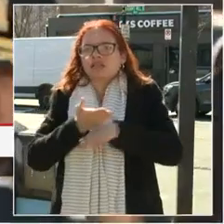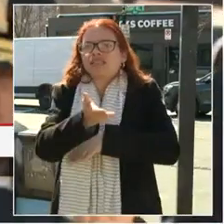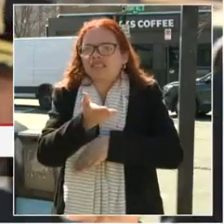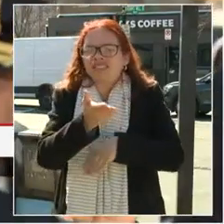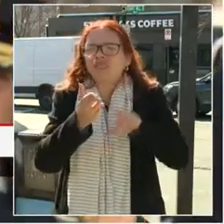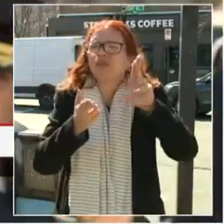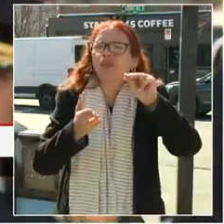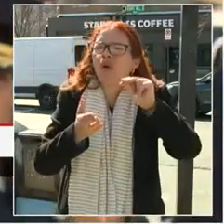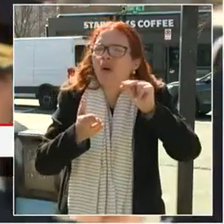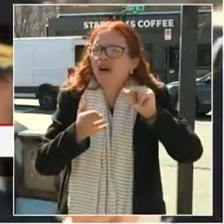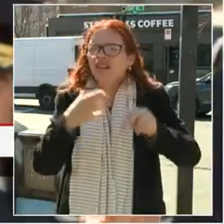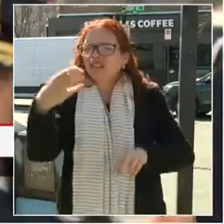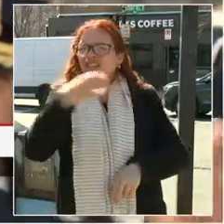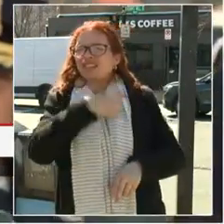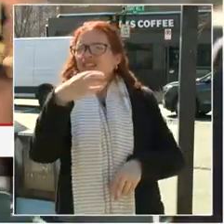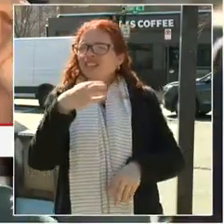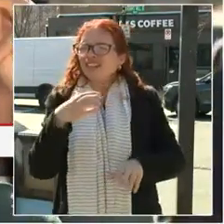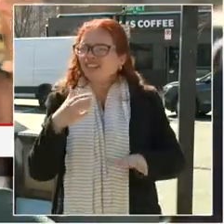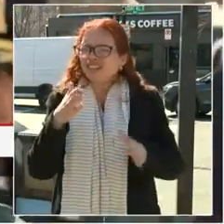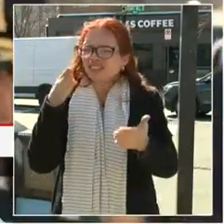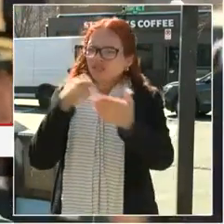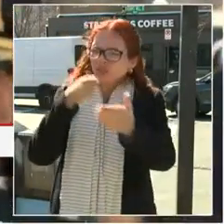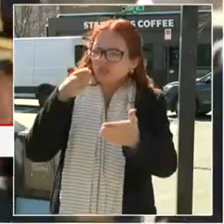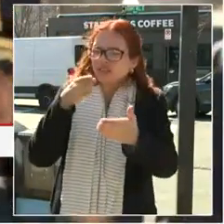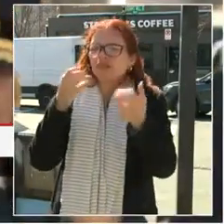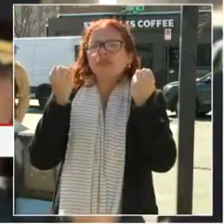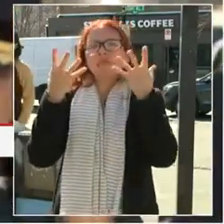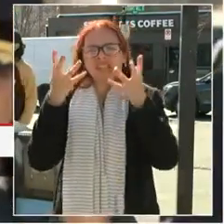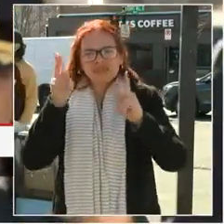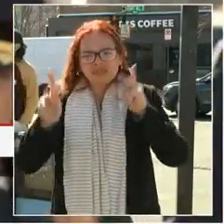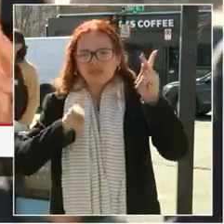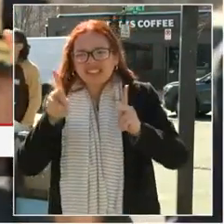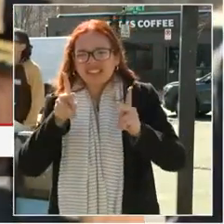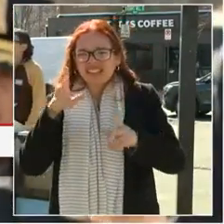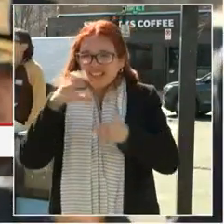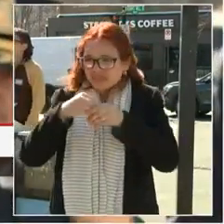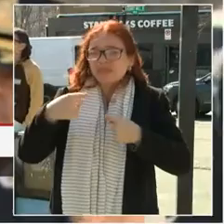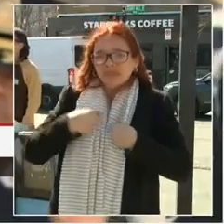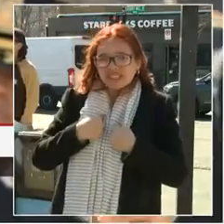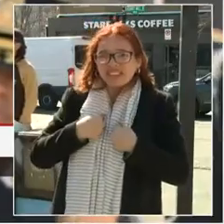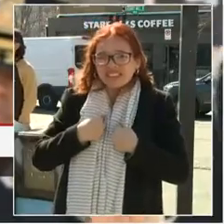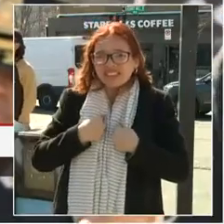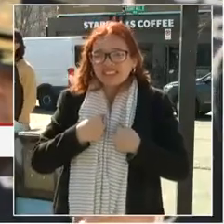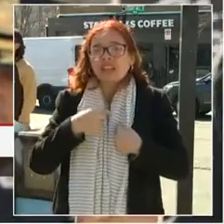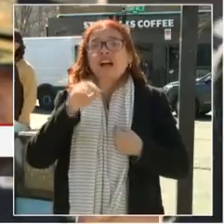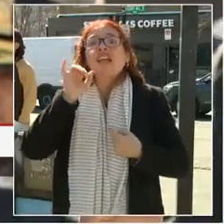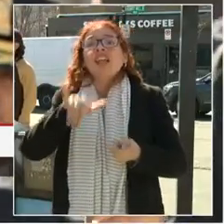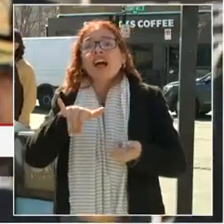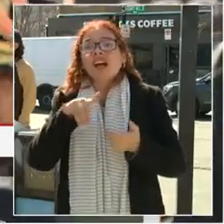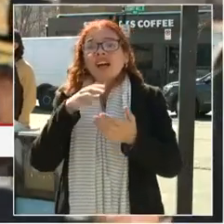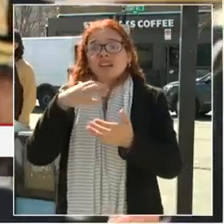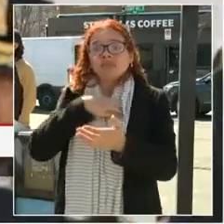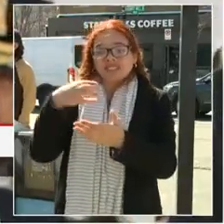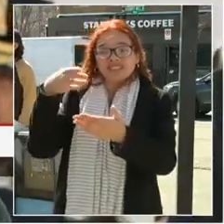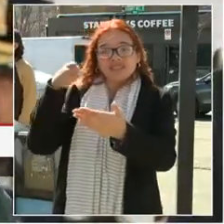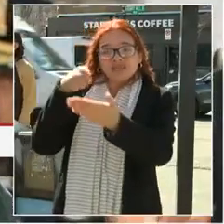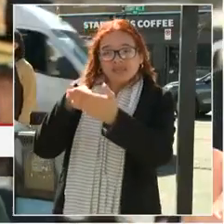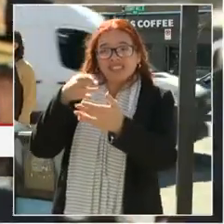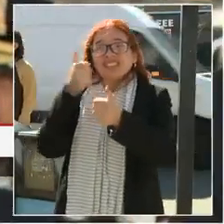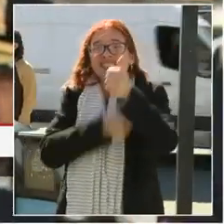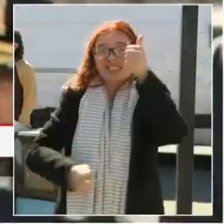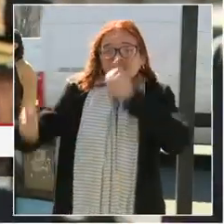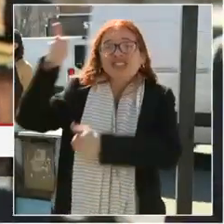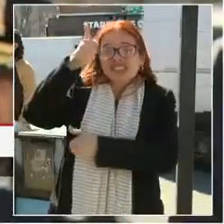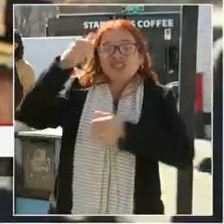by many people, including me. We also had something that was opposed by both of our chief judges to make